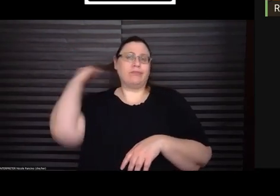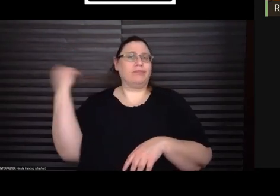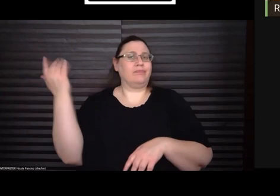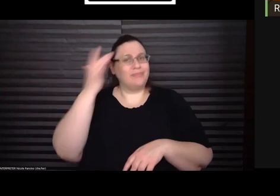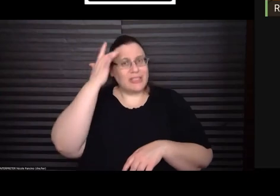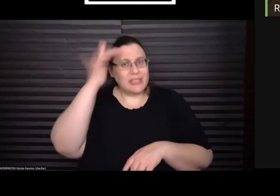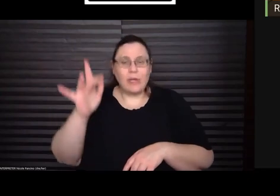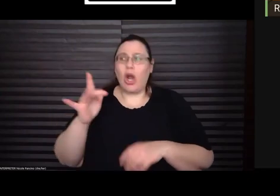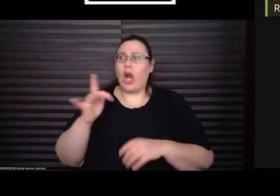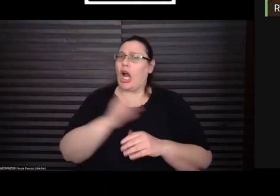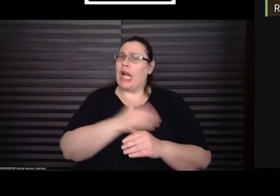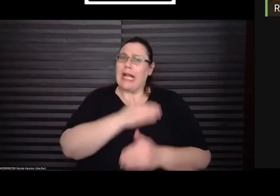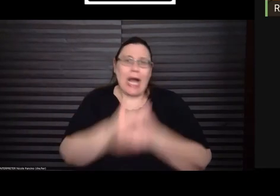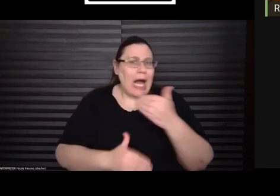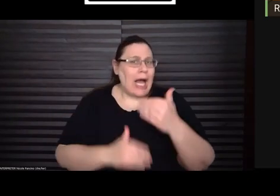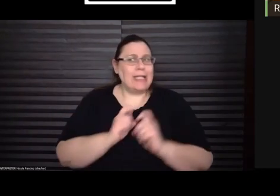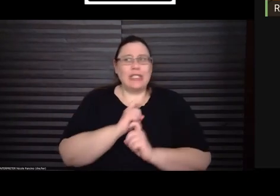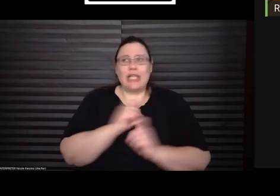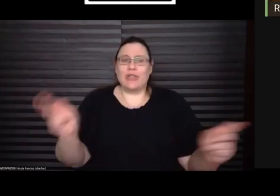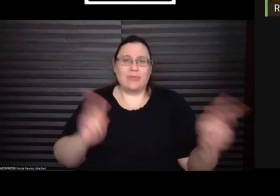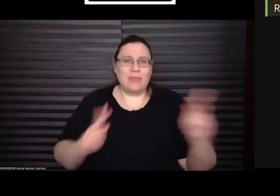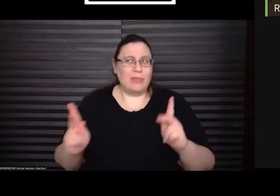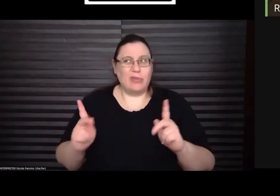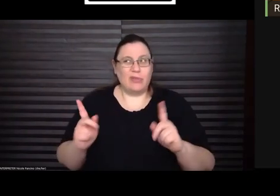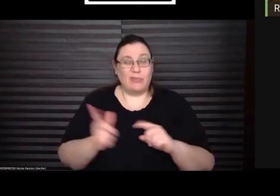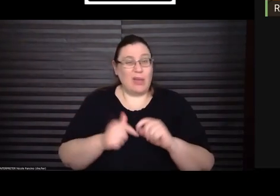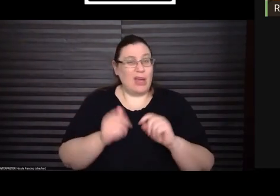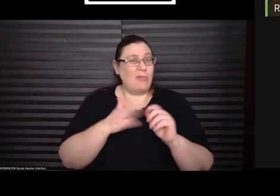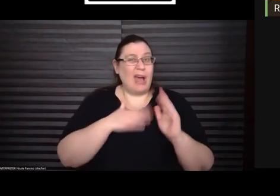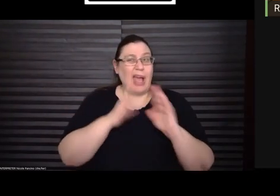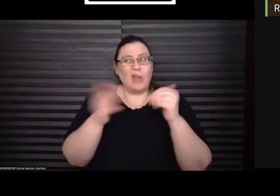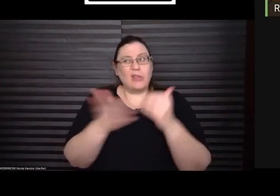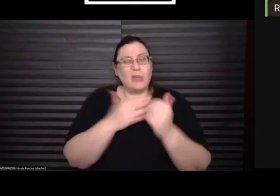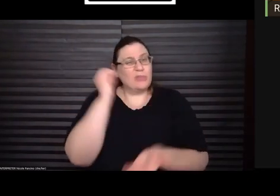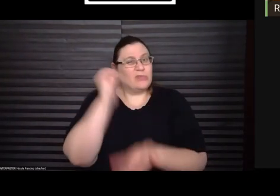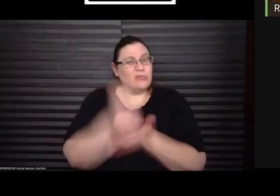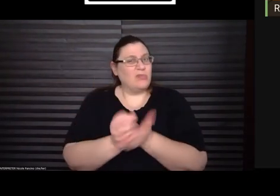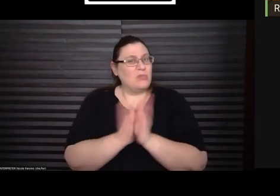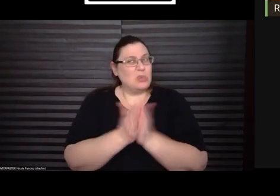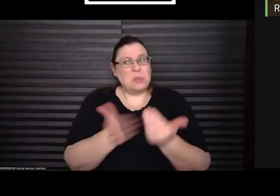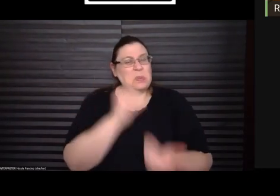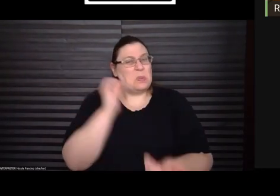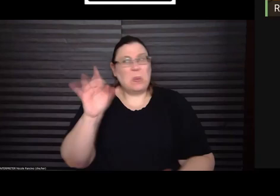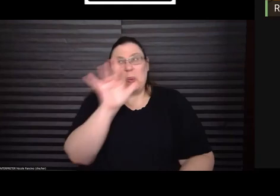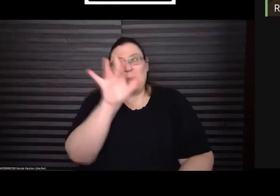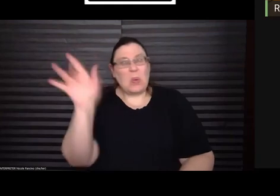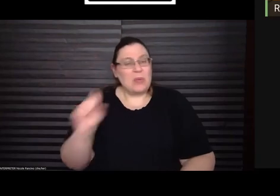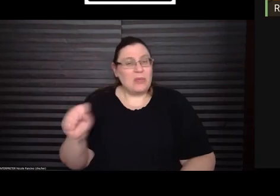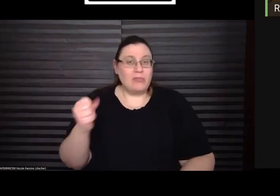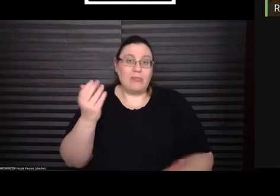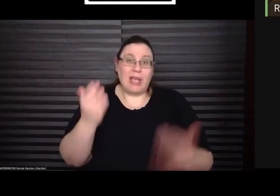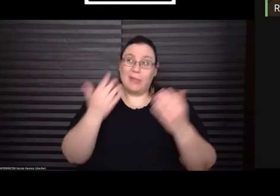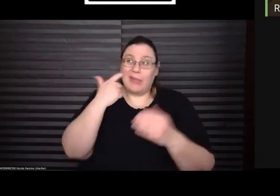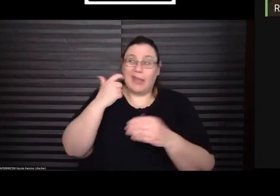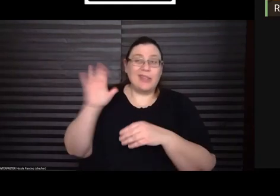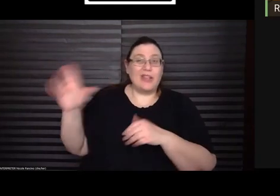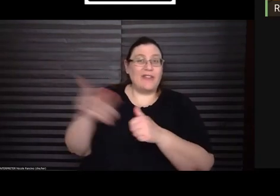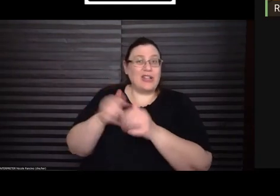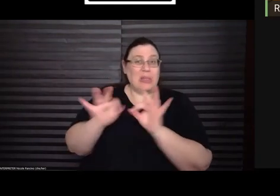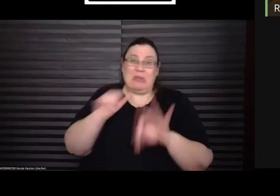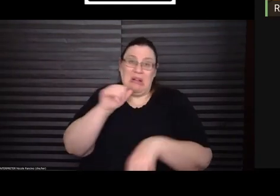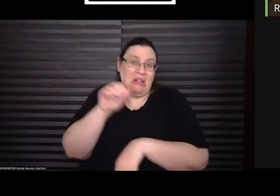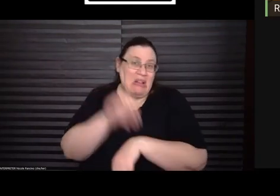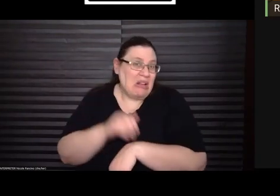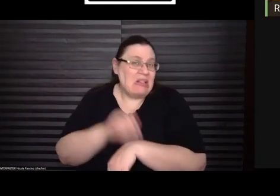smart and kind and generous, but there were just like almost no books in the house. And I don't know if it's because English was not their first language,